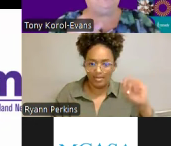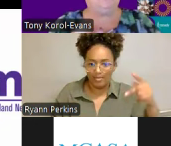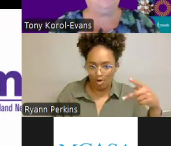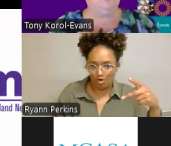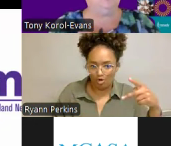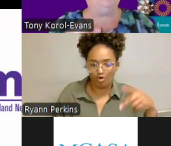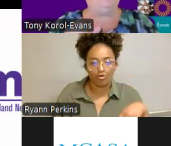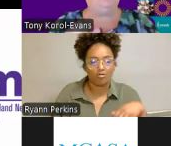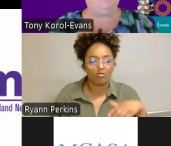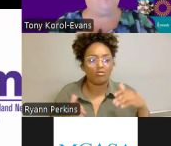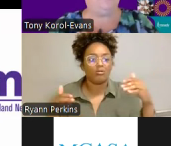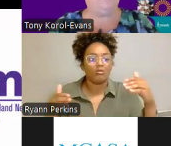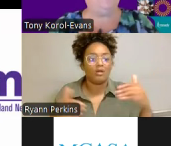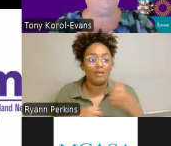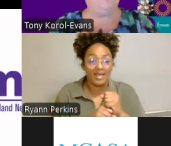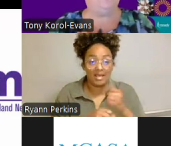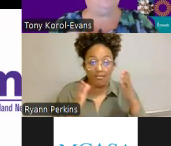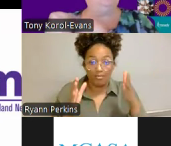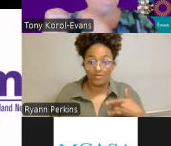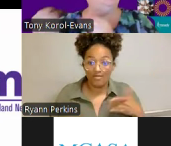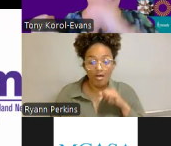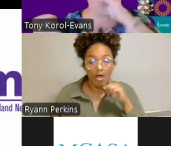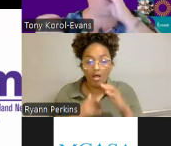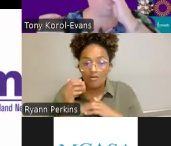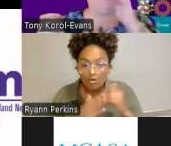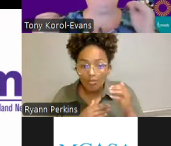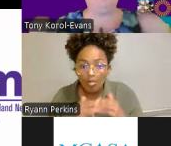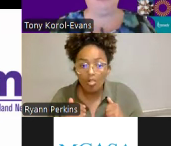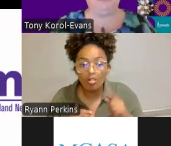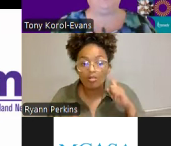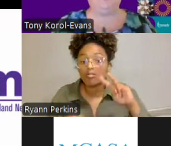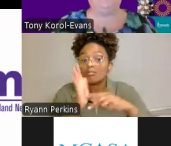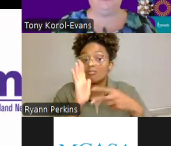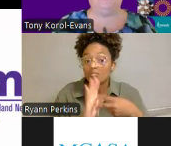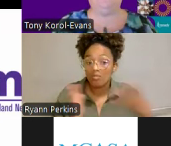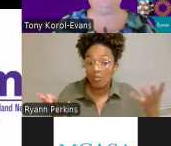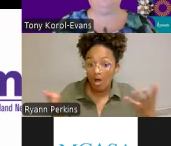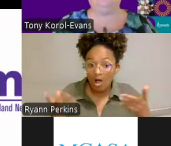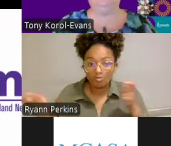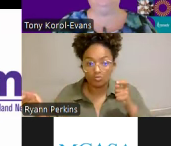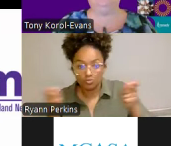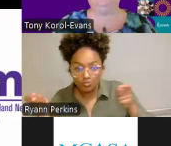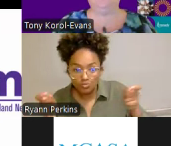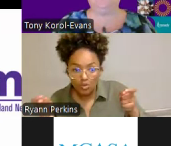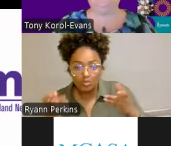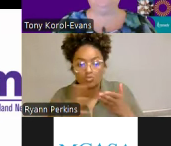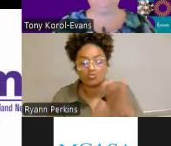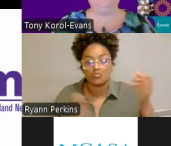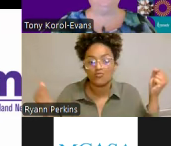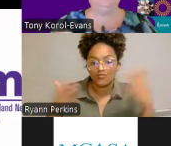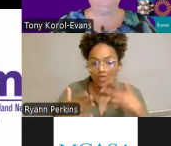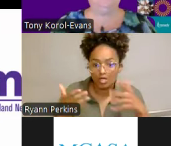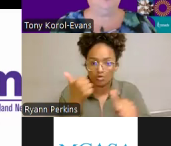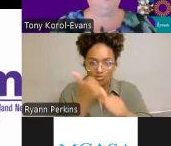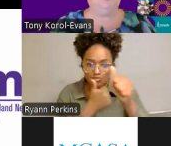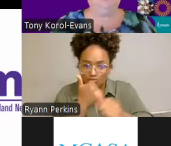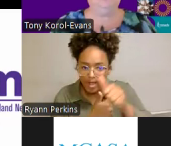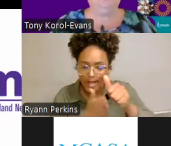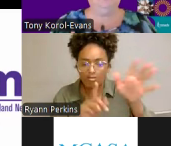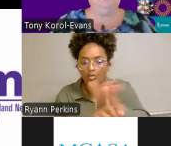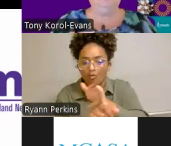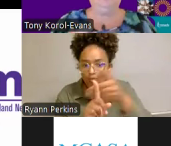to control through threats, fear, coercion, or manipulation of violence. Okay?